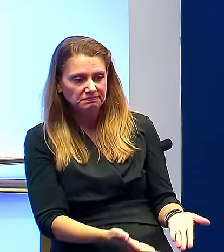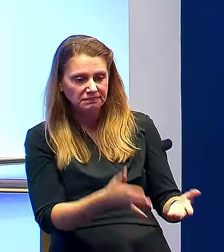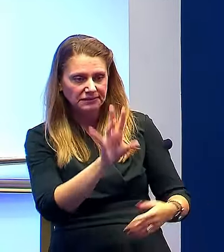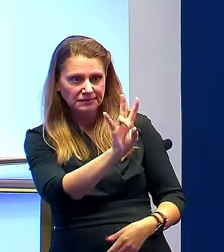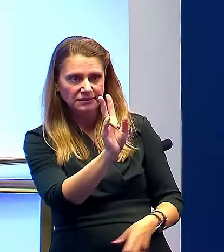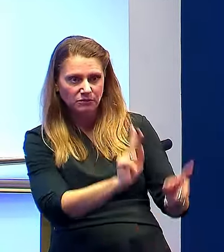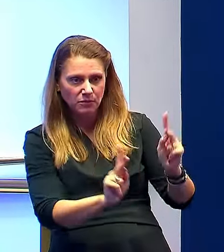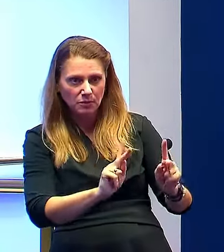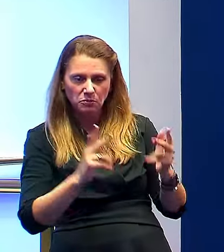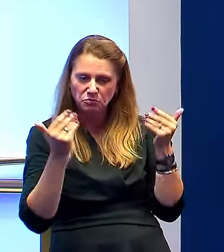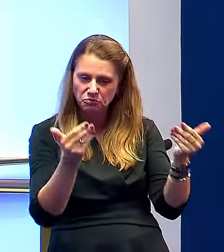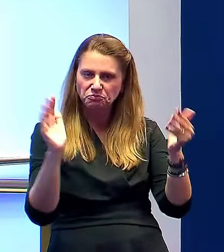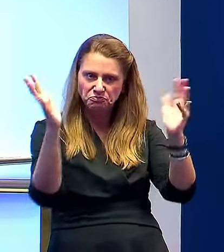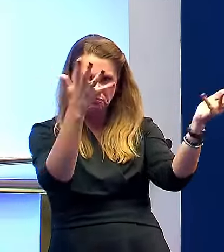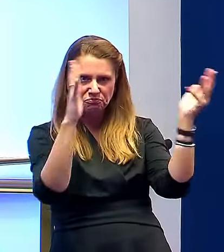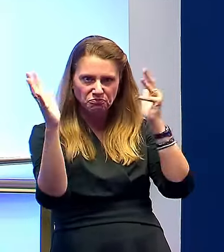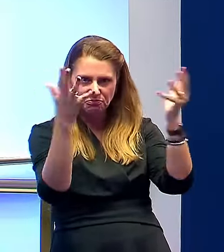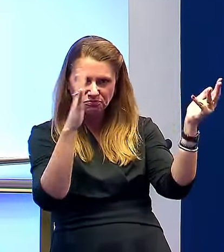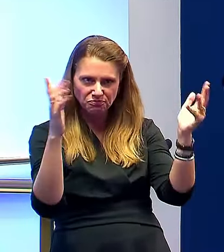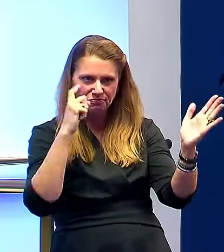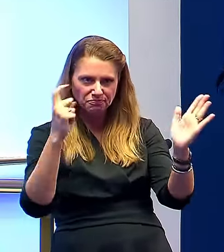applause.